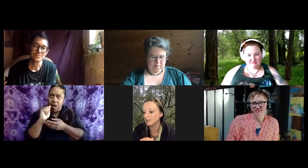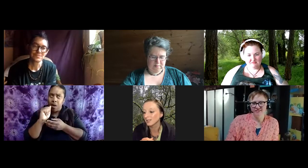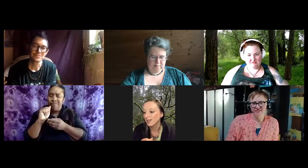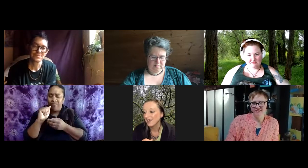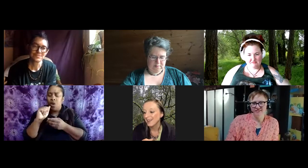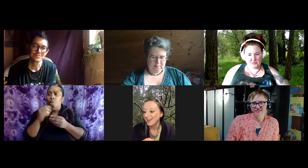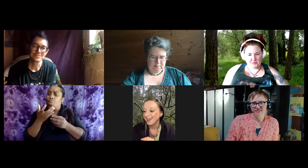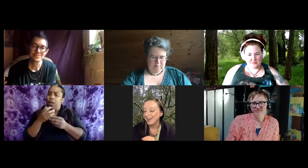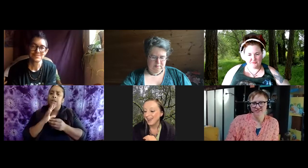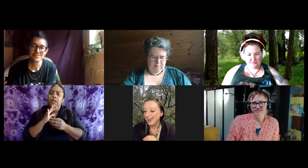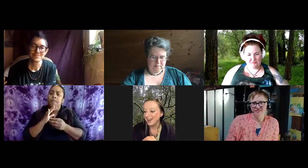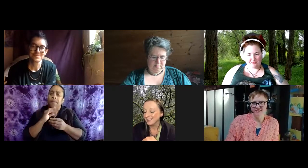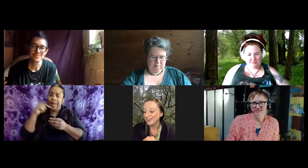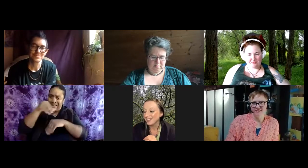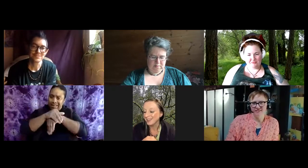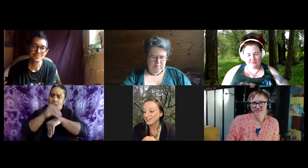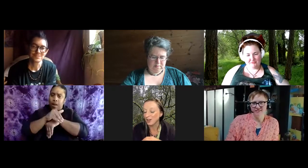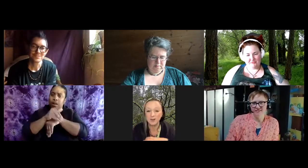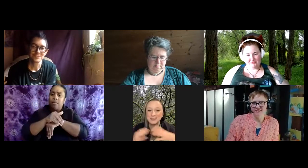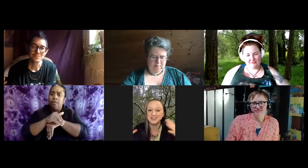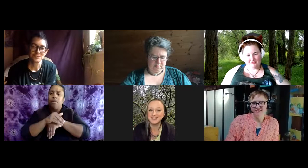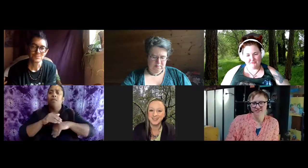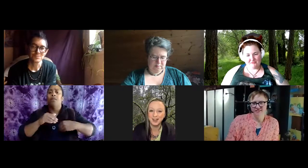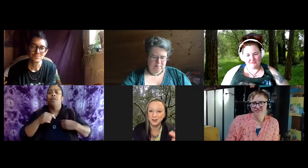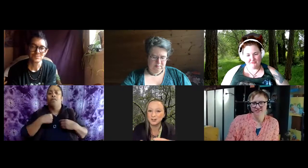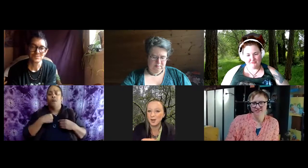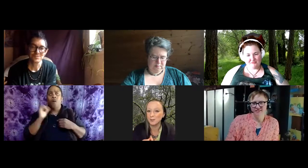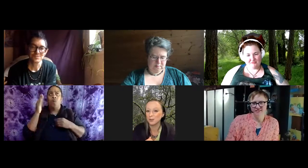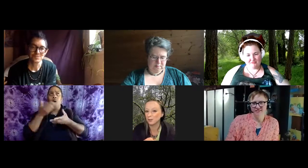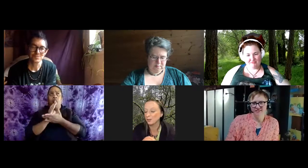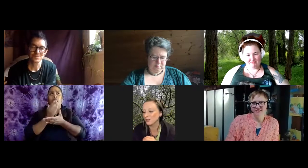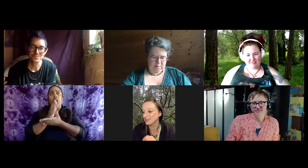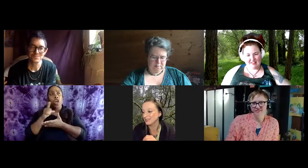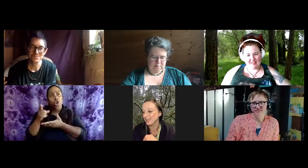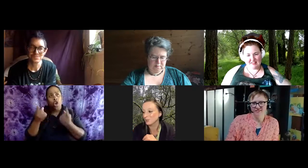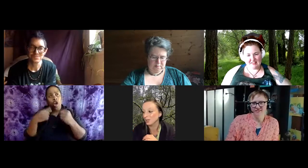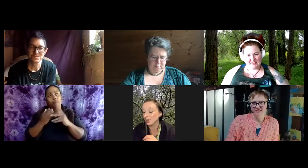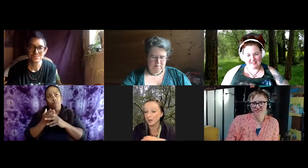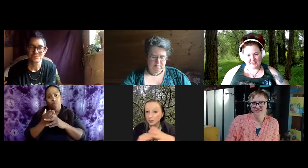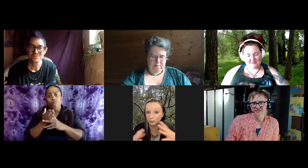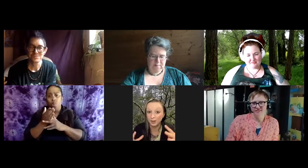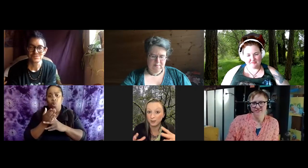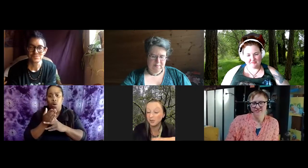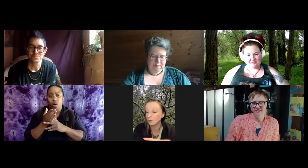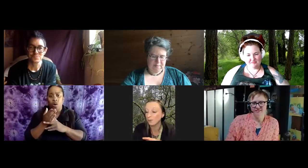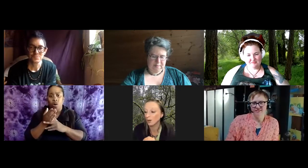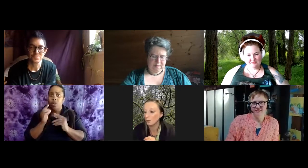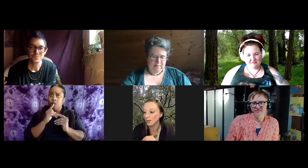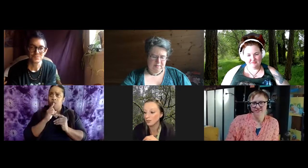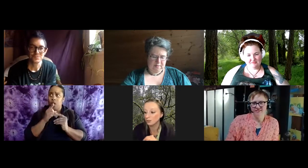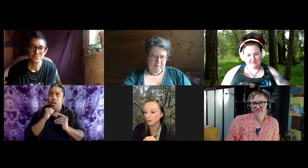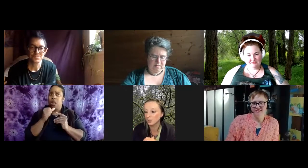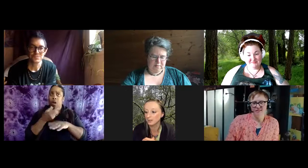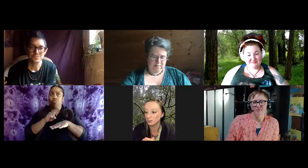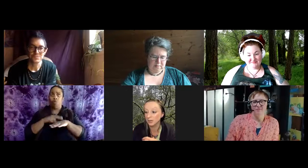tonight. And so I'm just going to let her come through. This is actually quite a rare thing for her, but